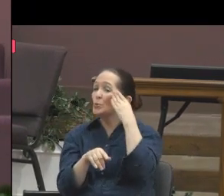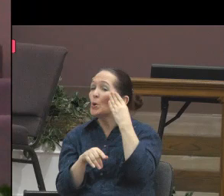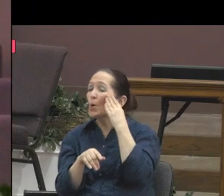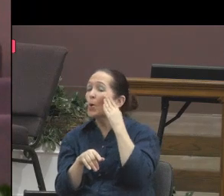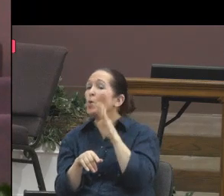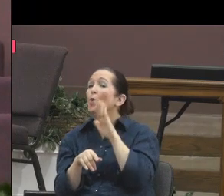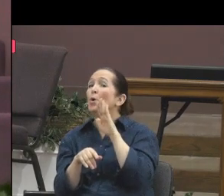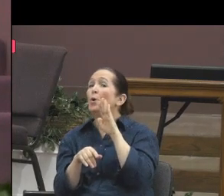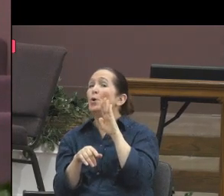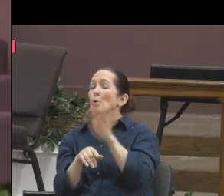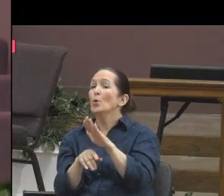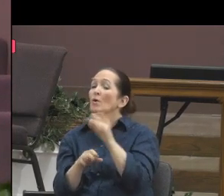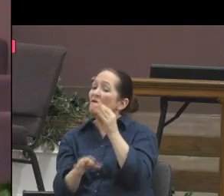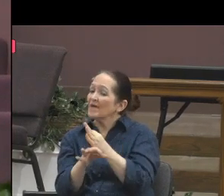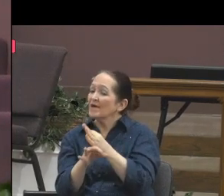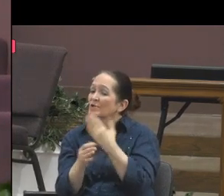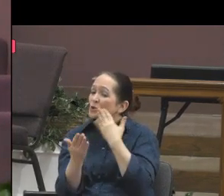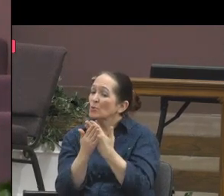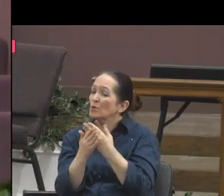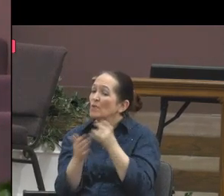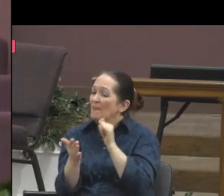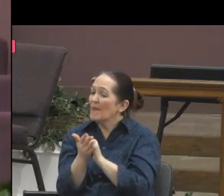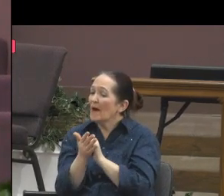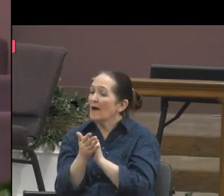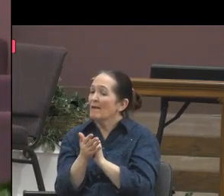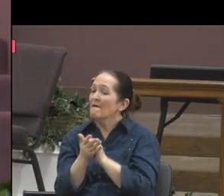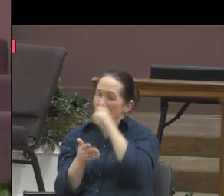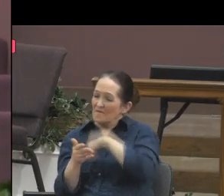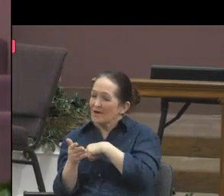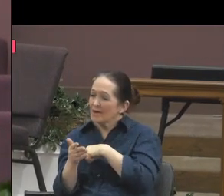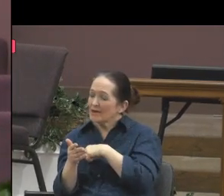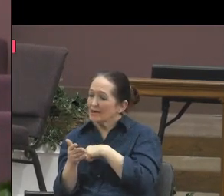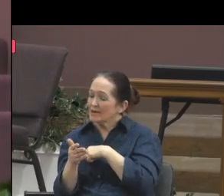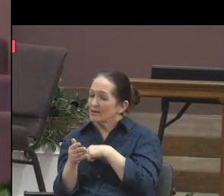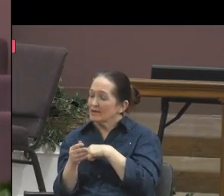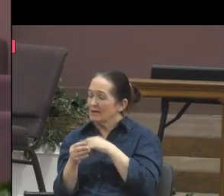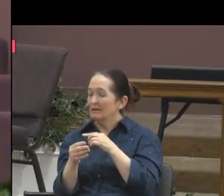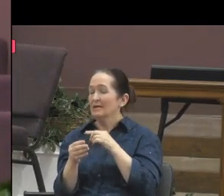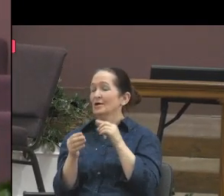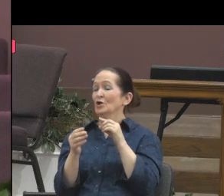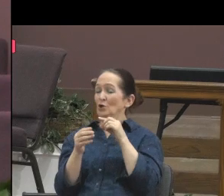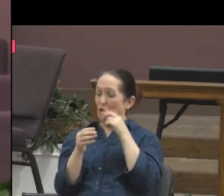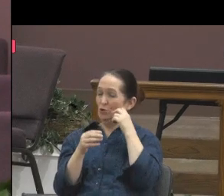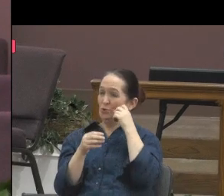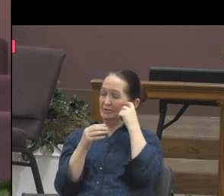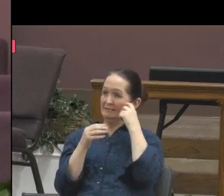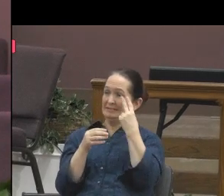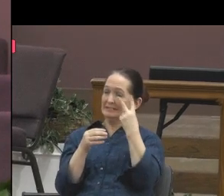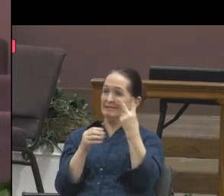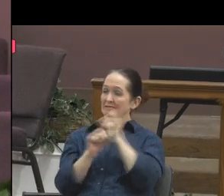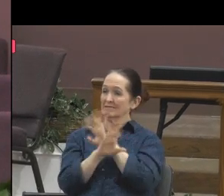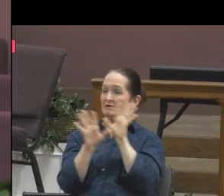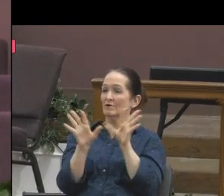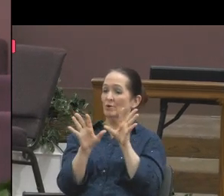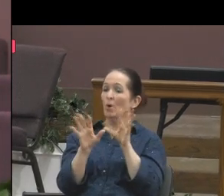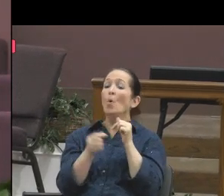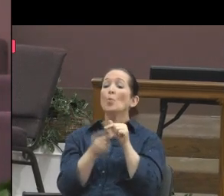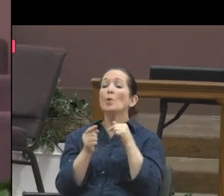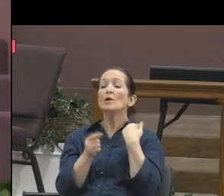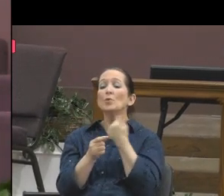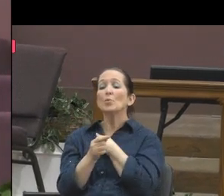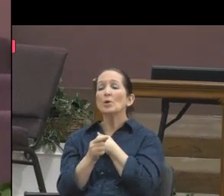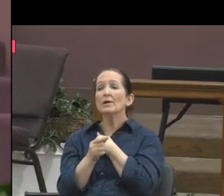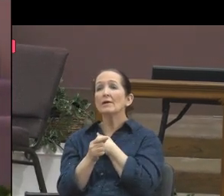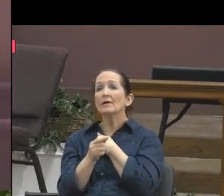That's who I want us to be. And when we step up to that type of walk, then our talk